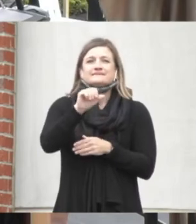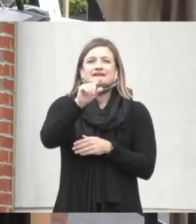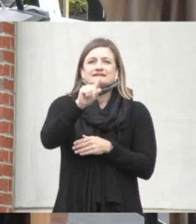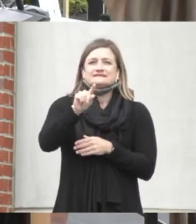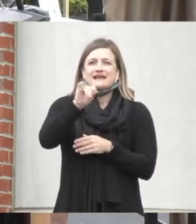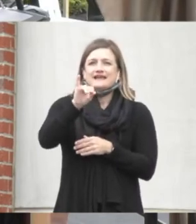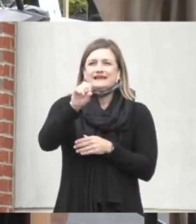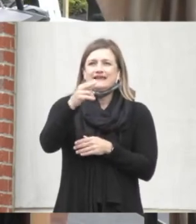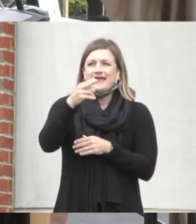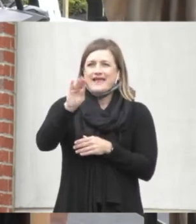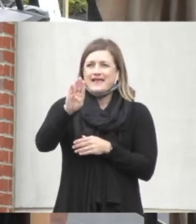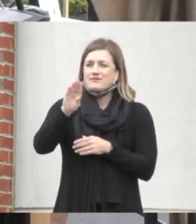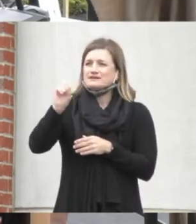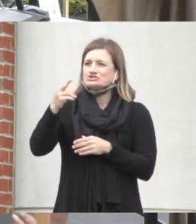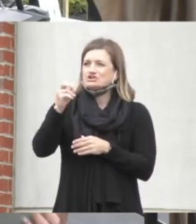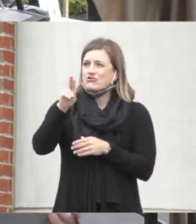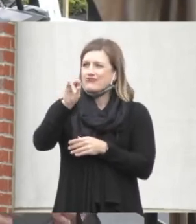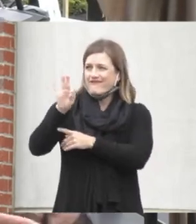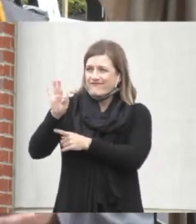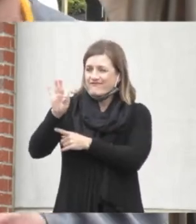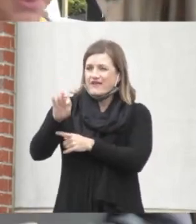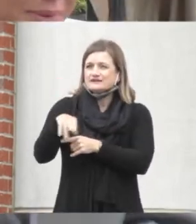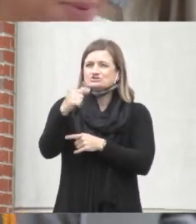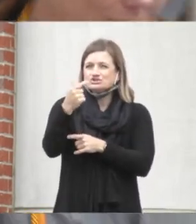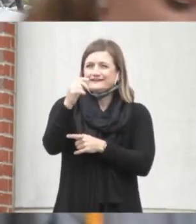Zayihab Sharif, GED.